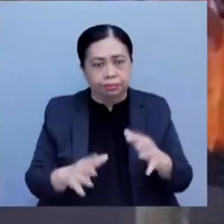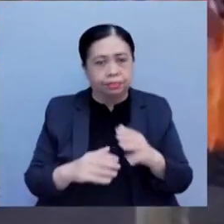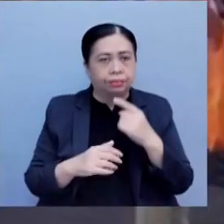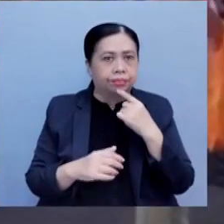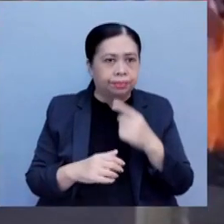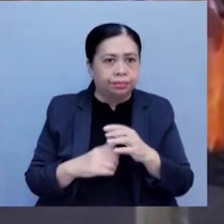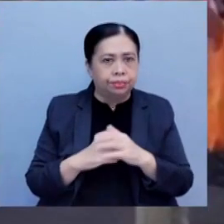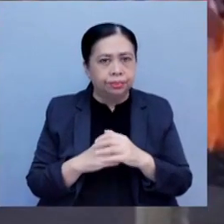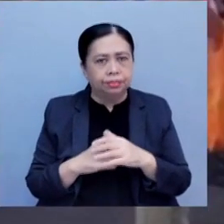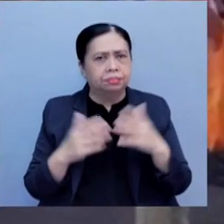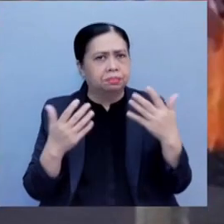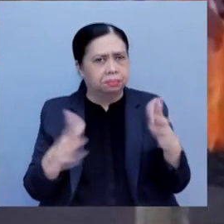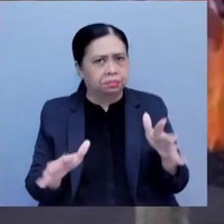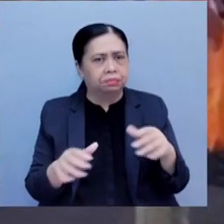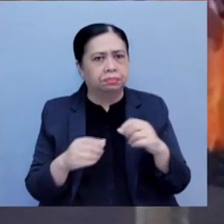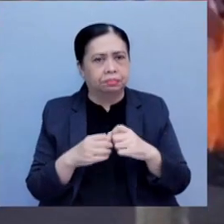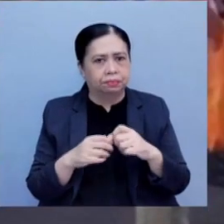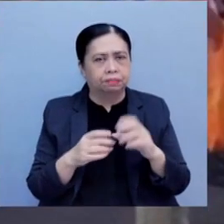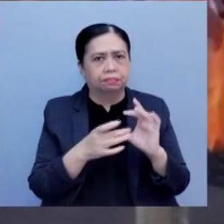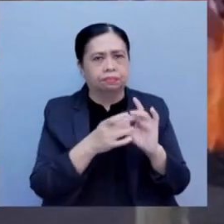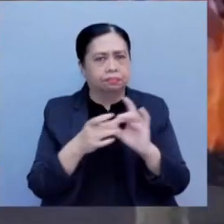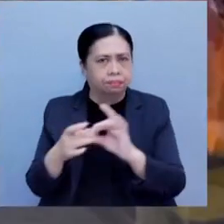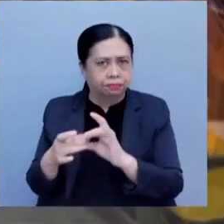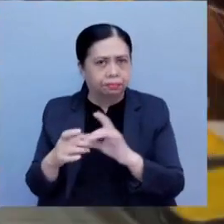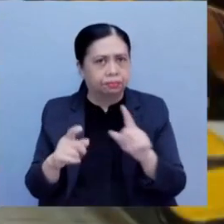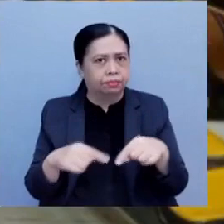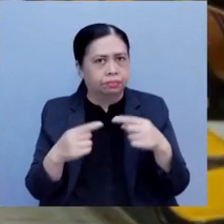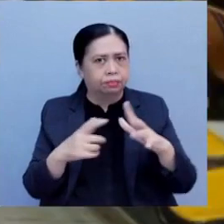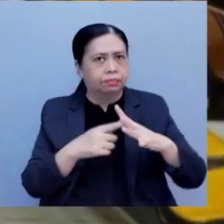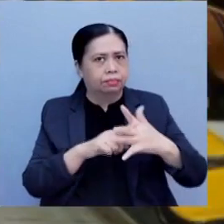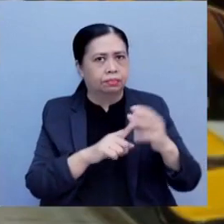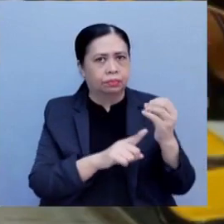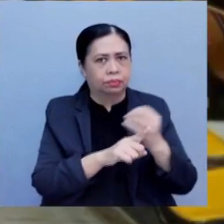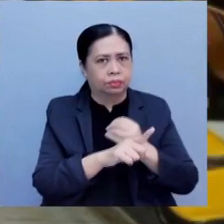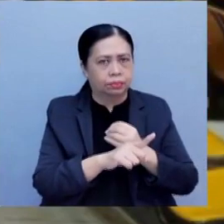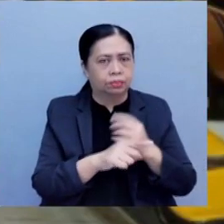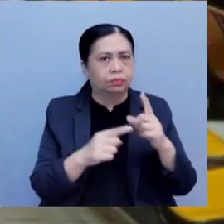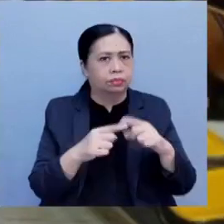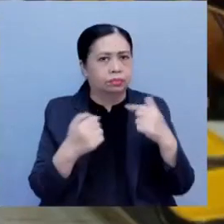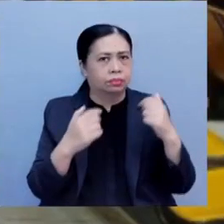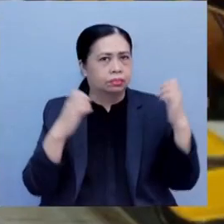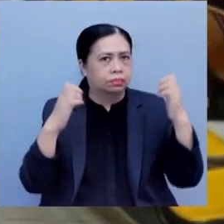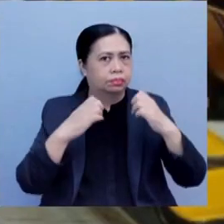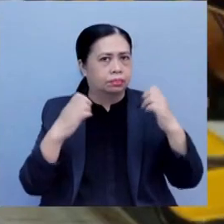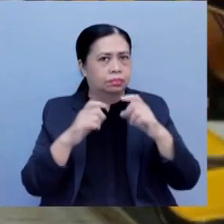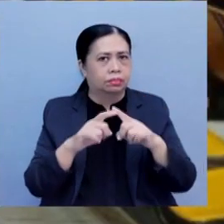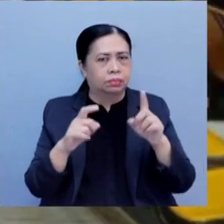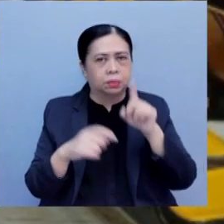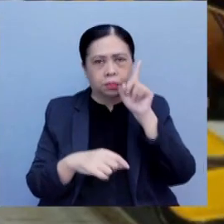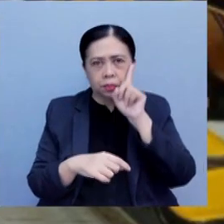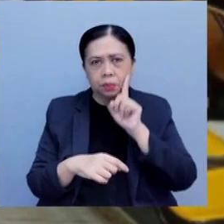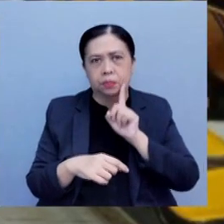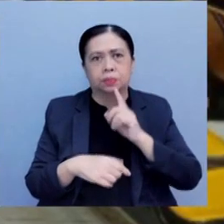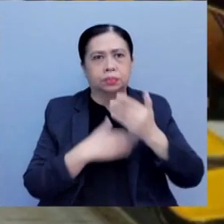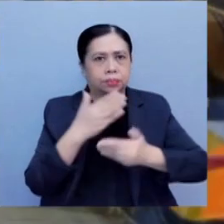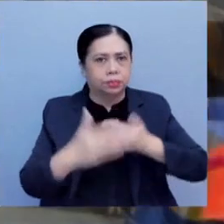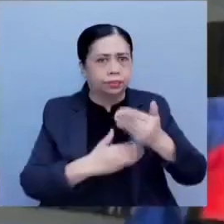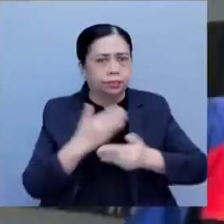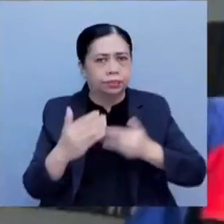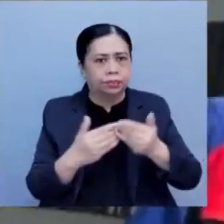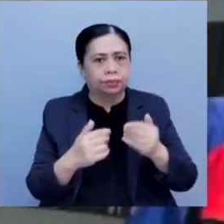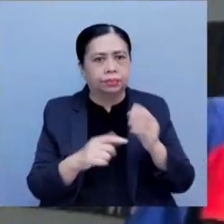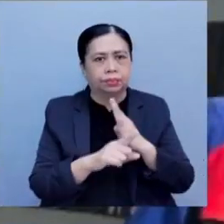that they already started coordination during the start of October, and they're expecting also a smooth flow of the barangay and